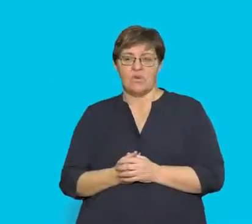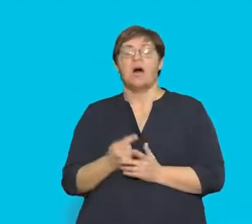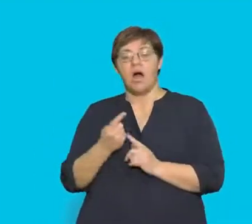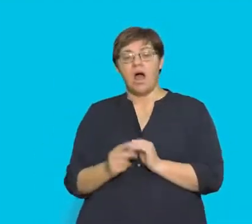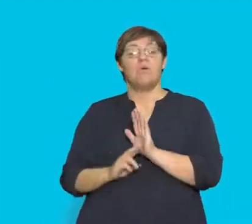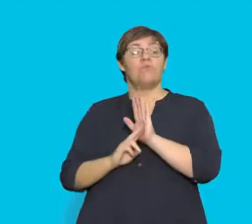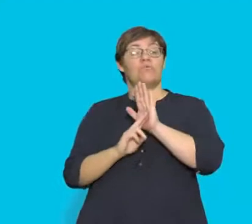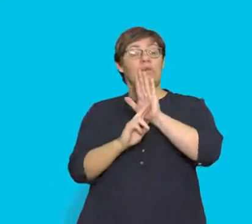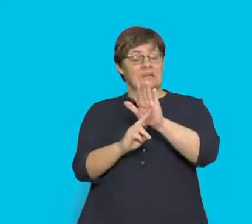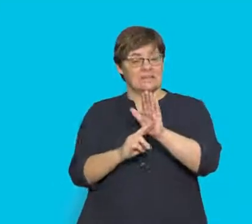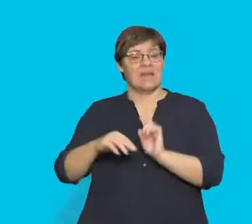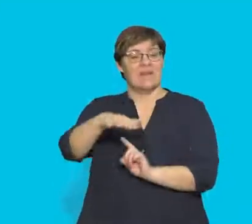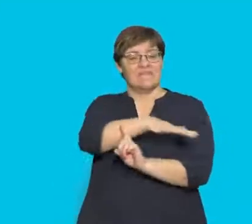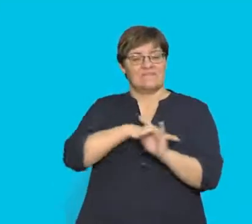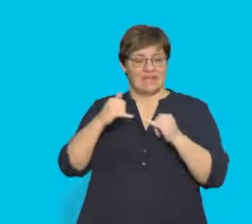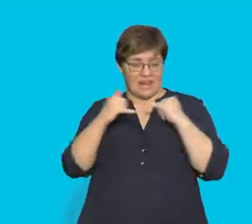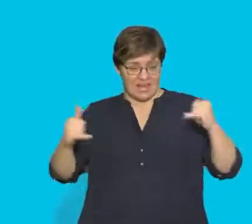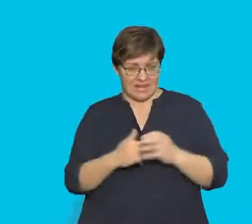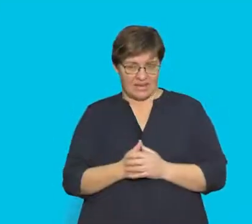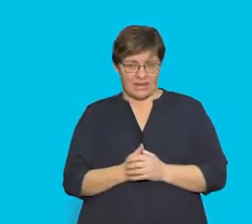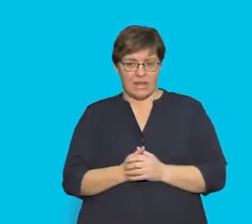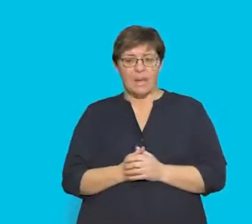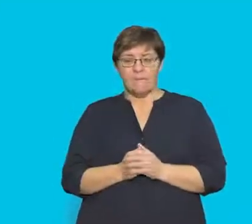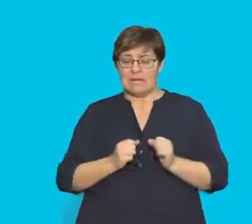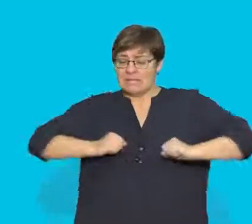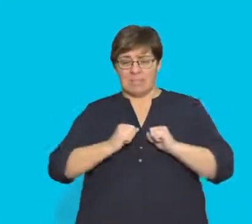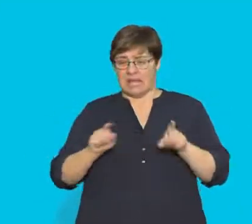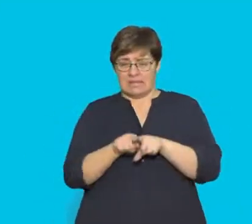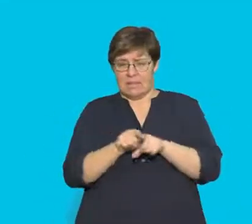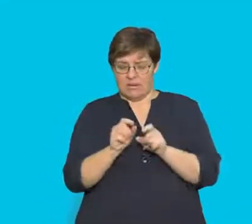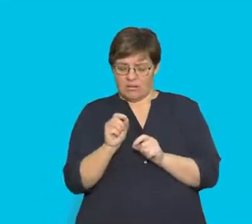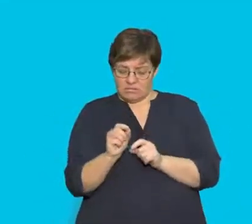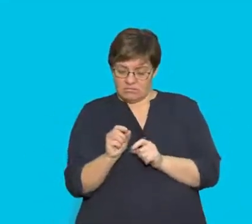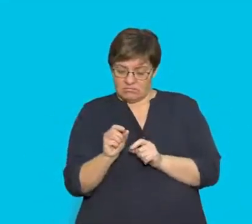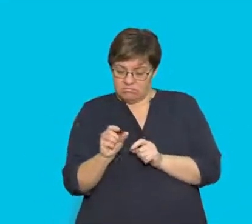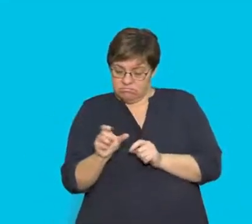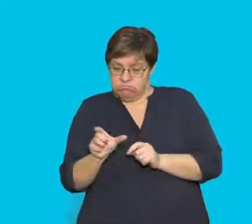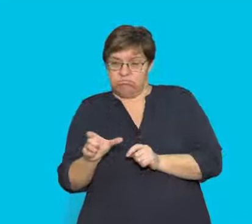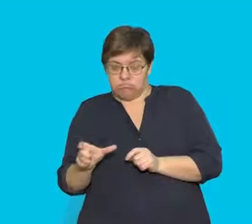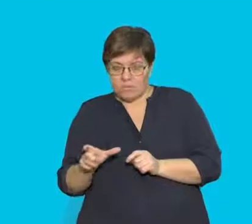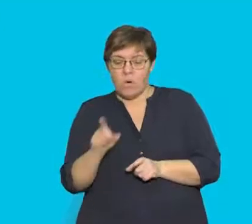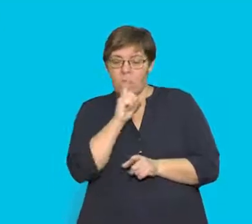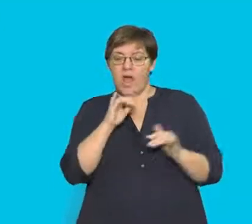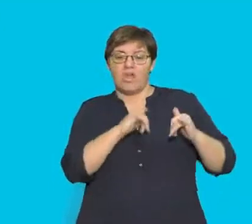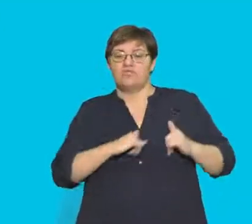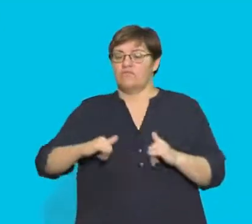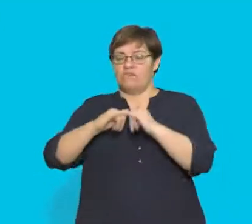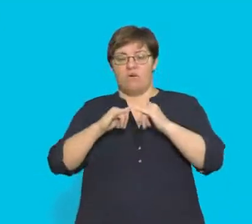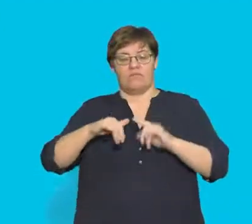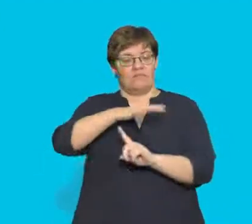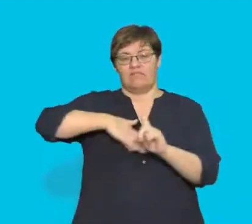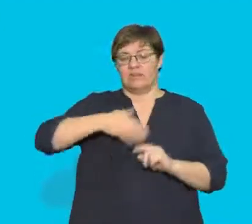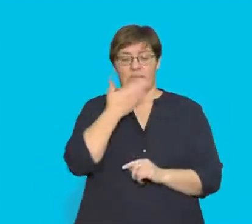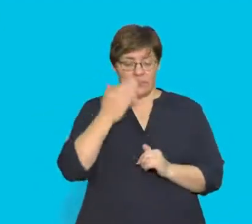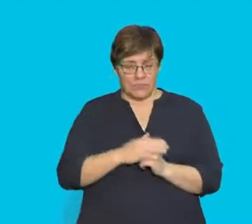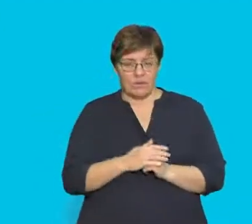circles that are representing the field lines, notice they're not evenly spaced because this is a non-uniform field.